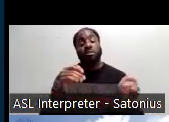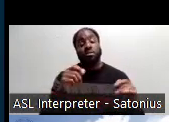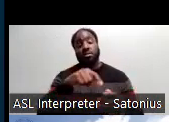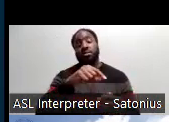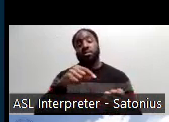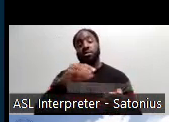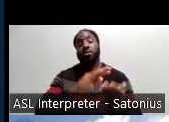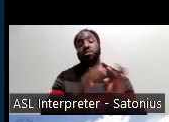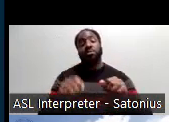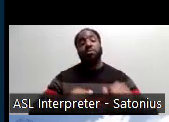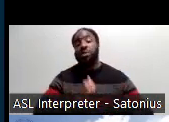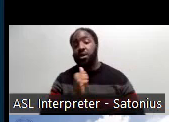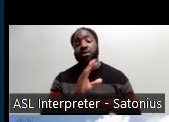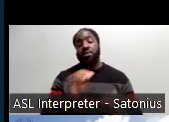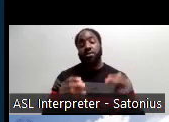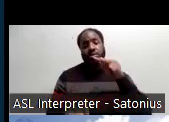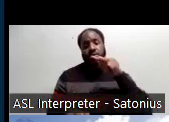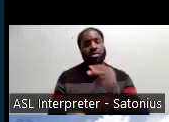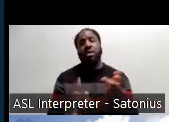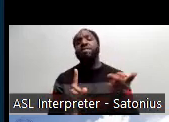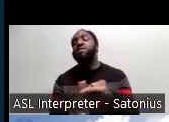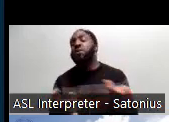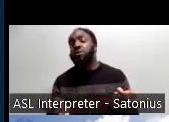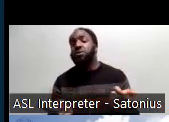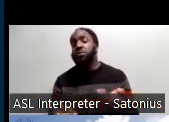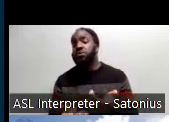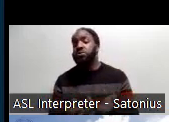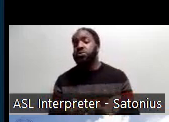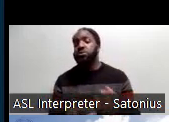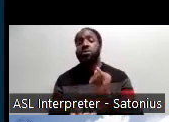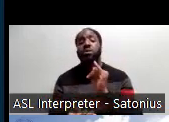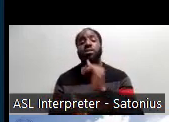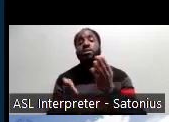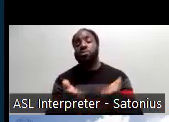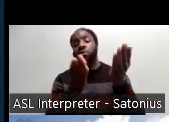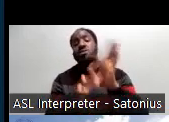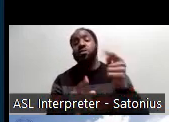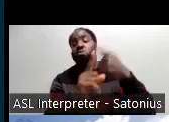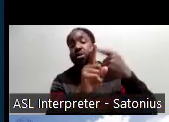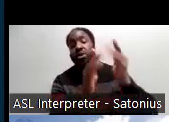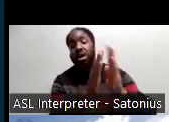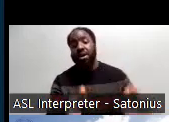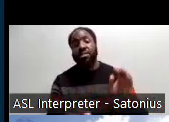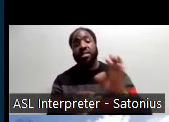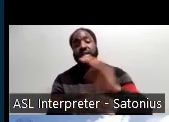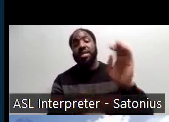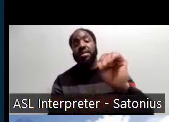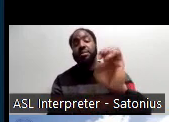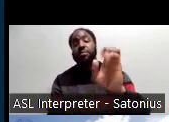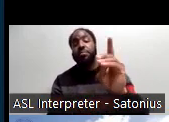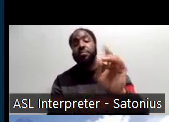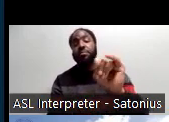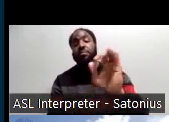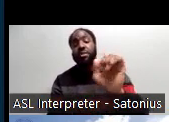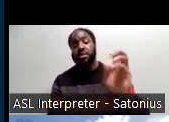to. First and foremost is the proposal on rental housing in Medicaid to provide that